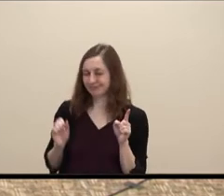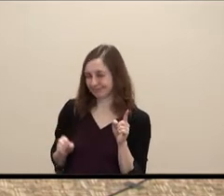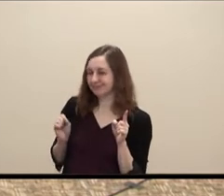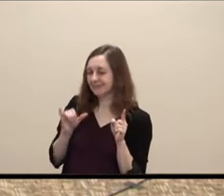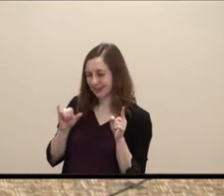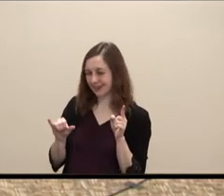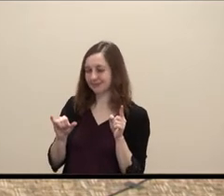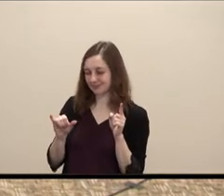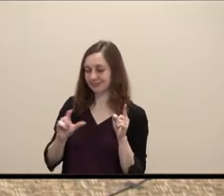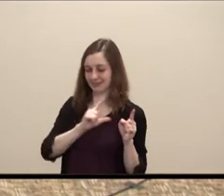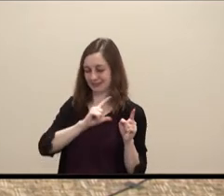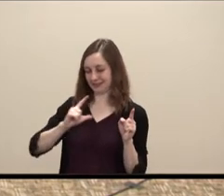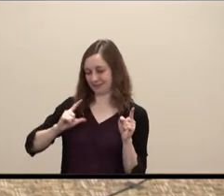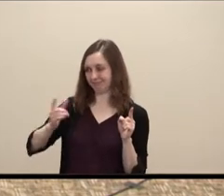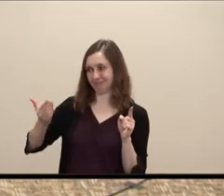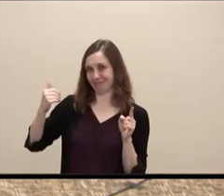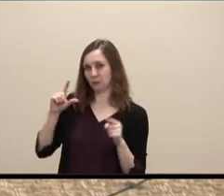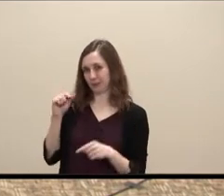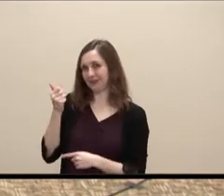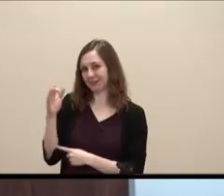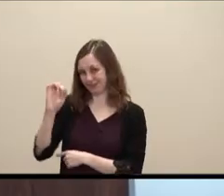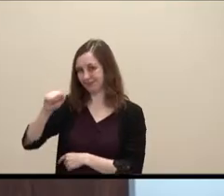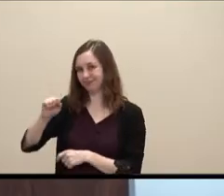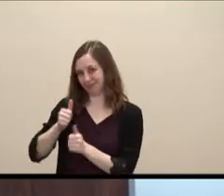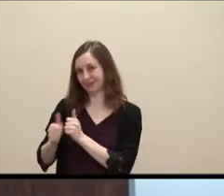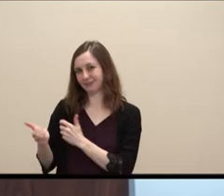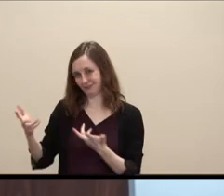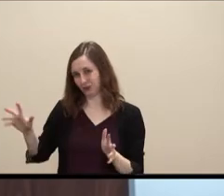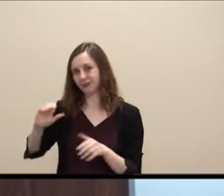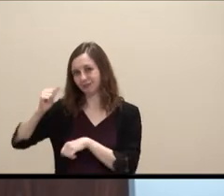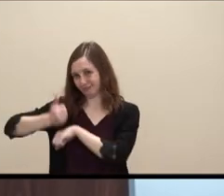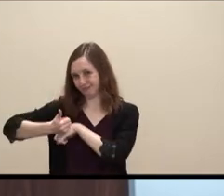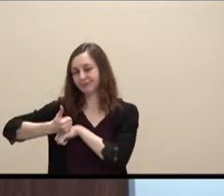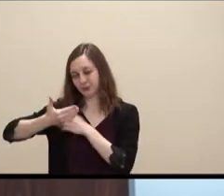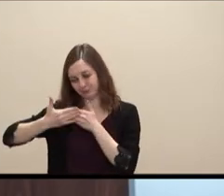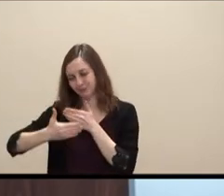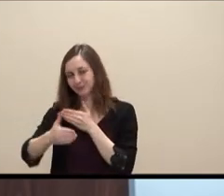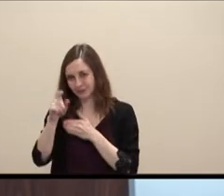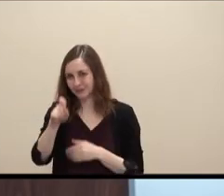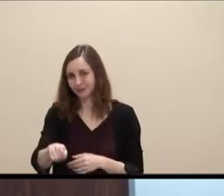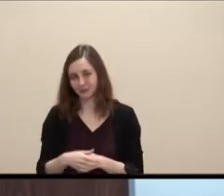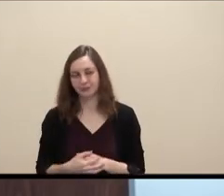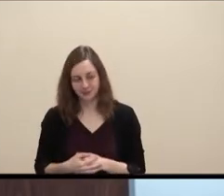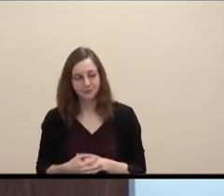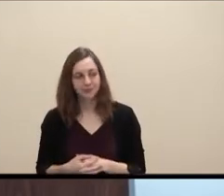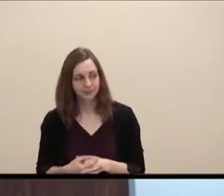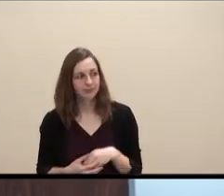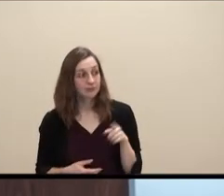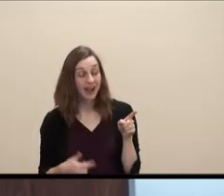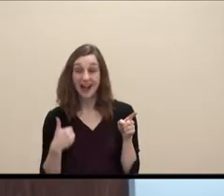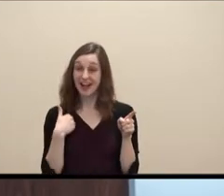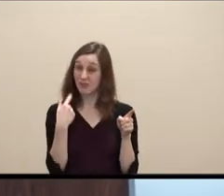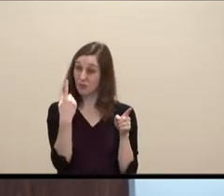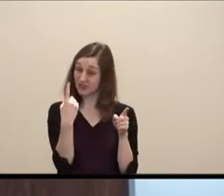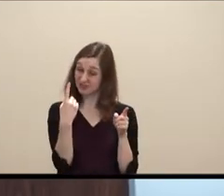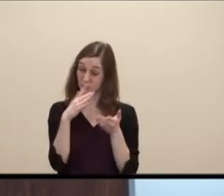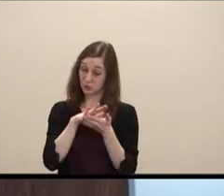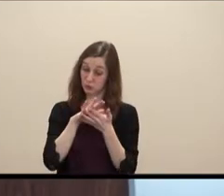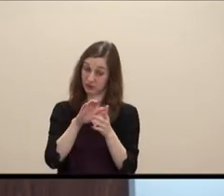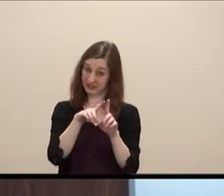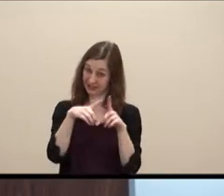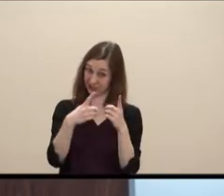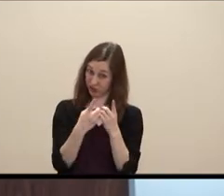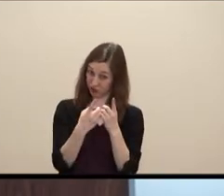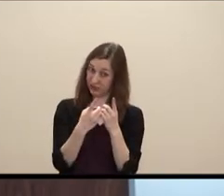Exactly. So, and we're seeing it right now. I've got a school district right now with a May election. They've got 6 separate